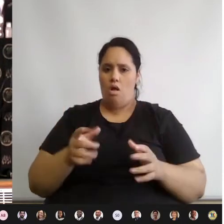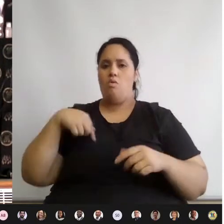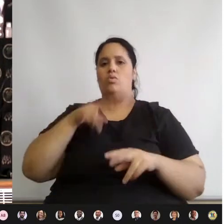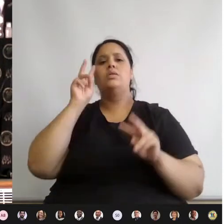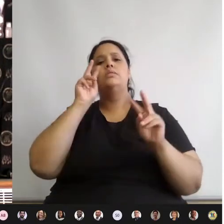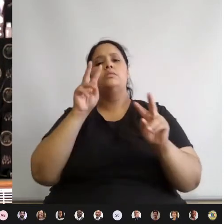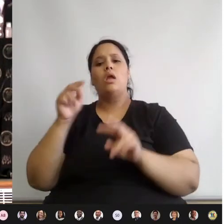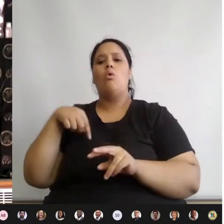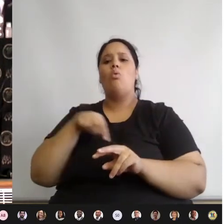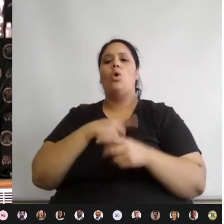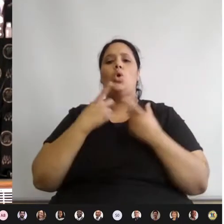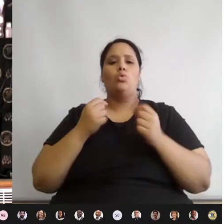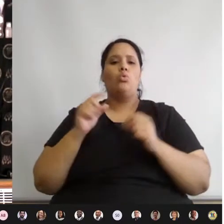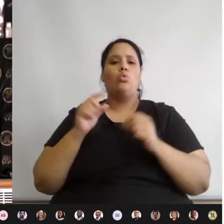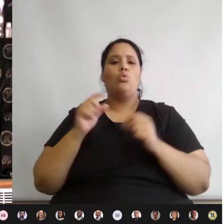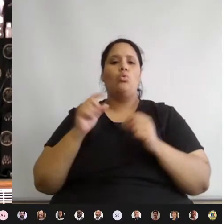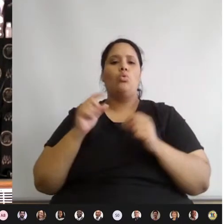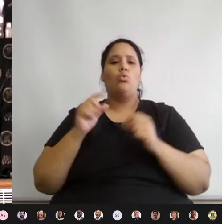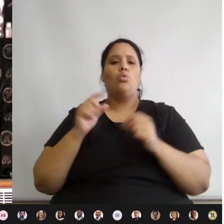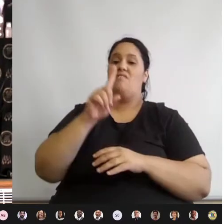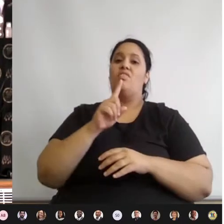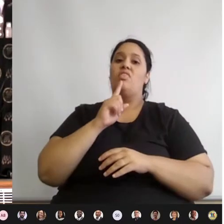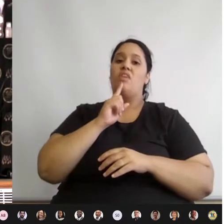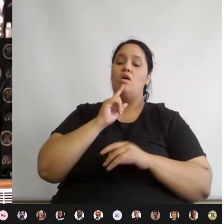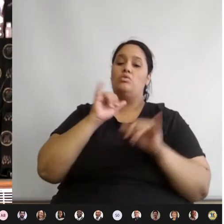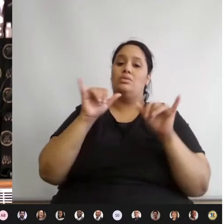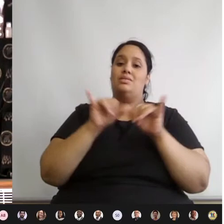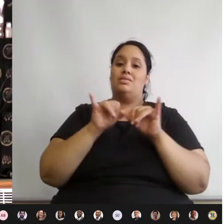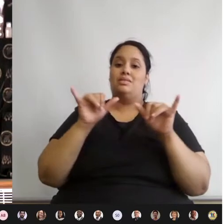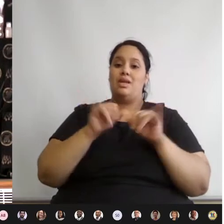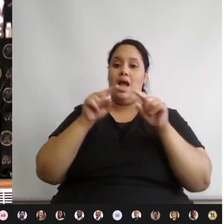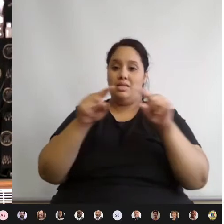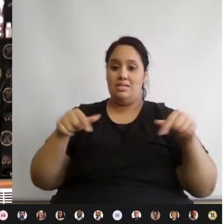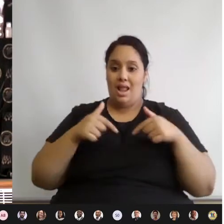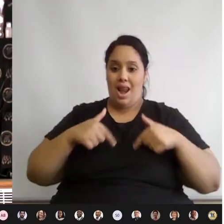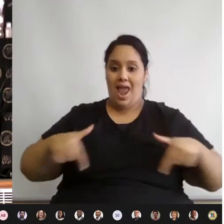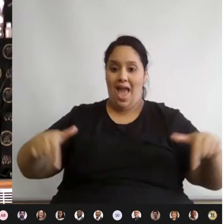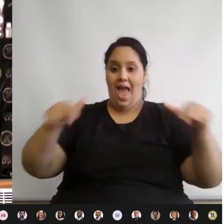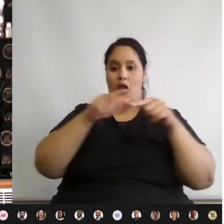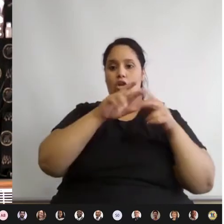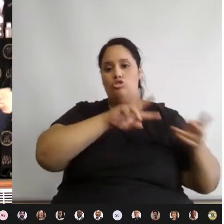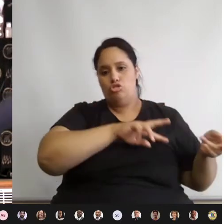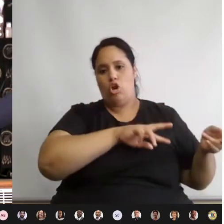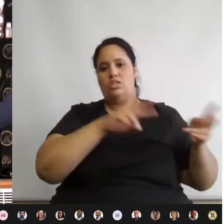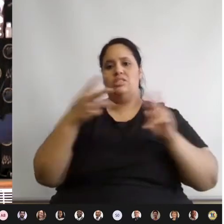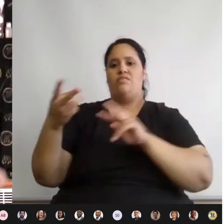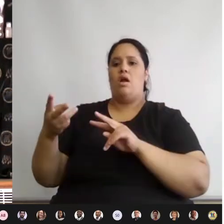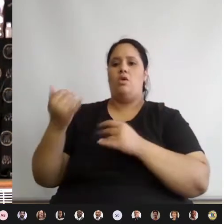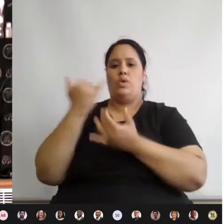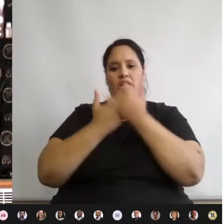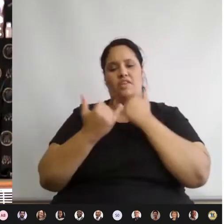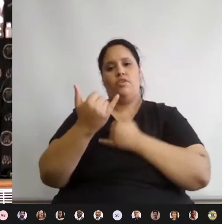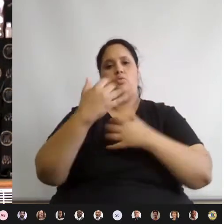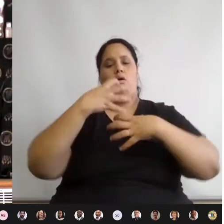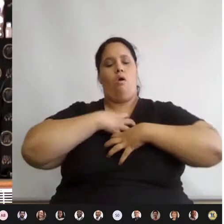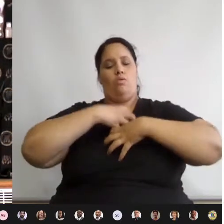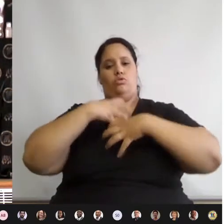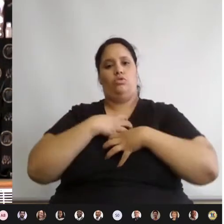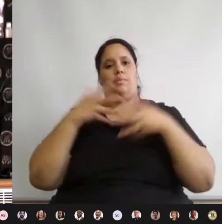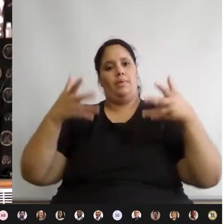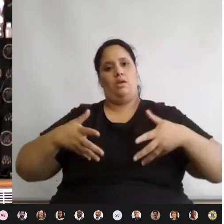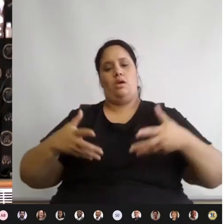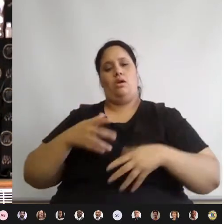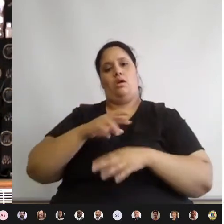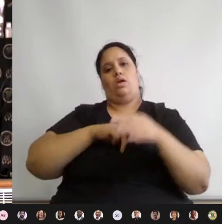can do about getting that 5,000 hectares transferred into individuals' ownership here in this